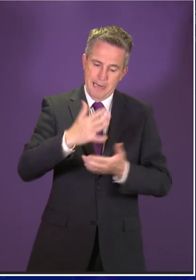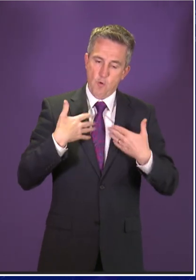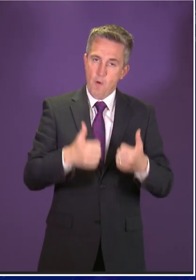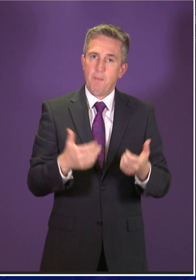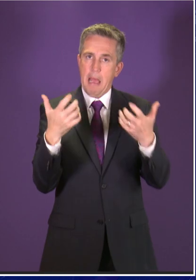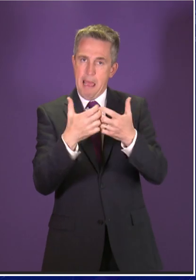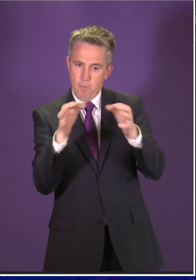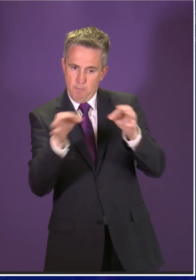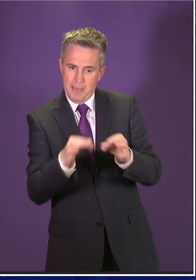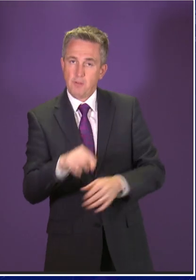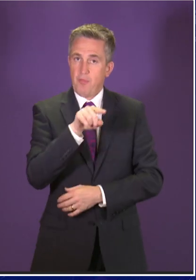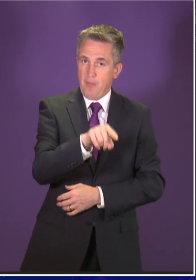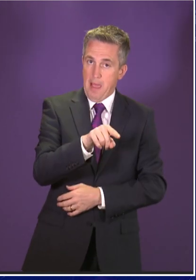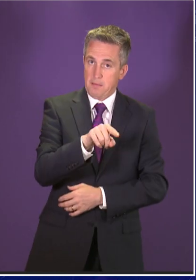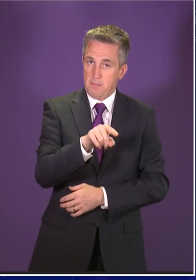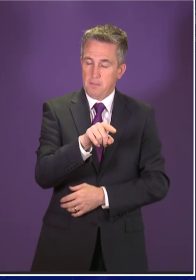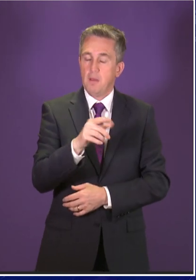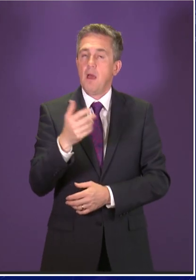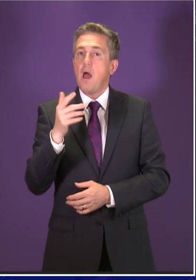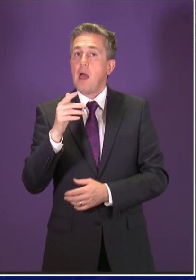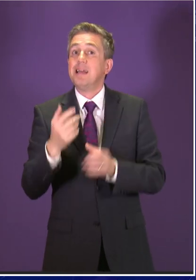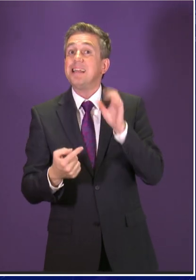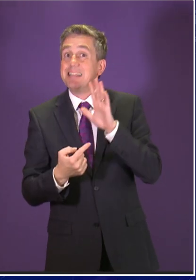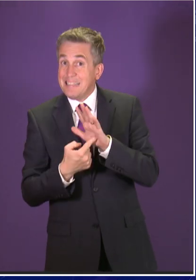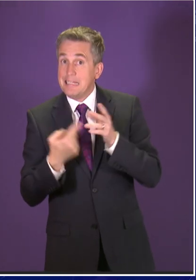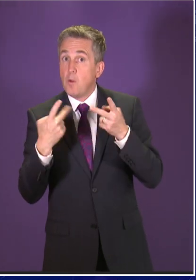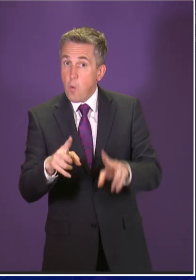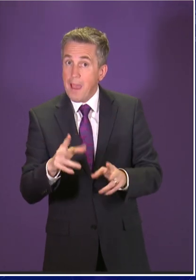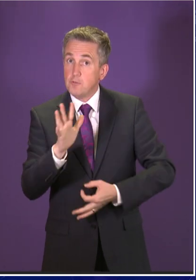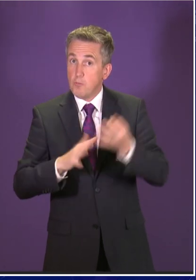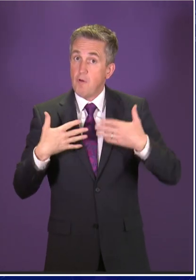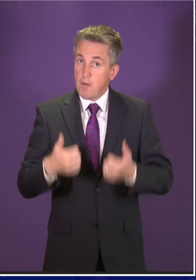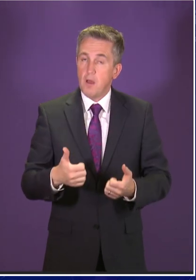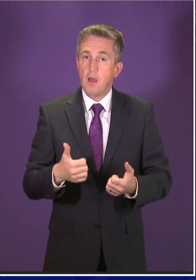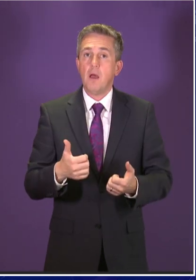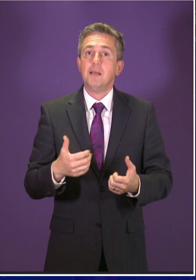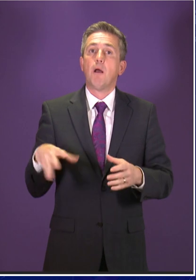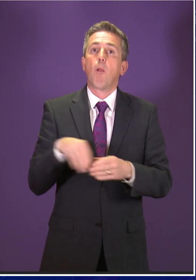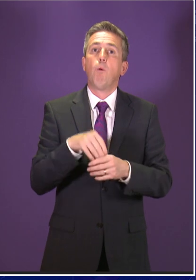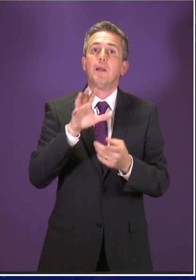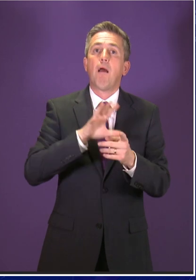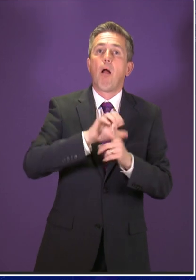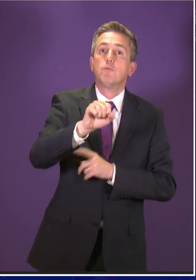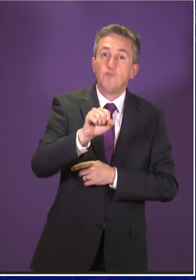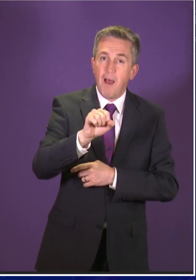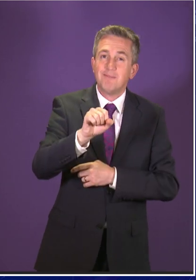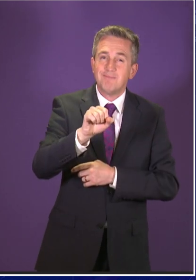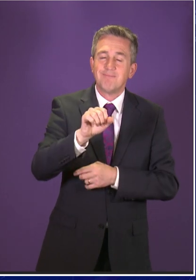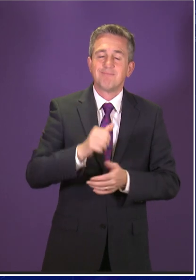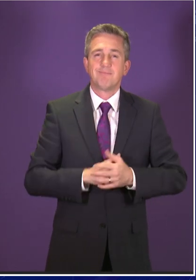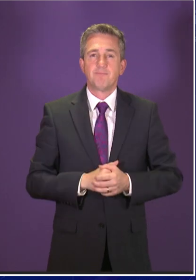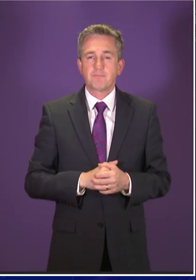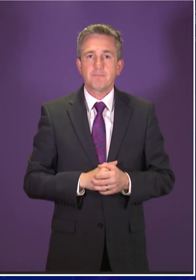identified the vibrancy of our cultural life as one of the key indicators of our national well-being. That